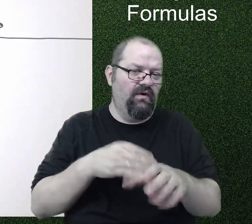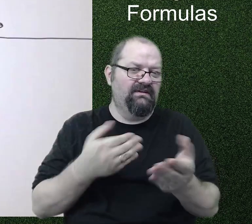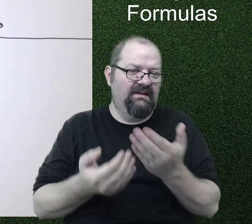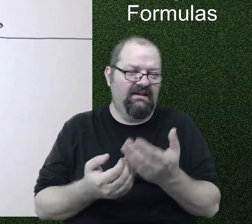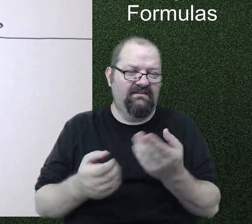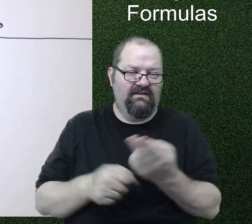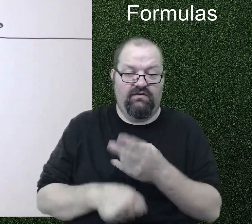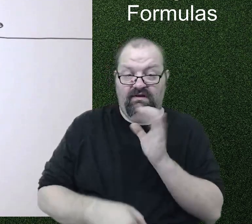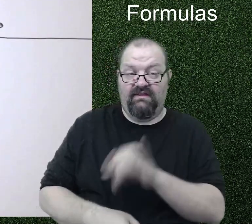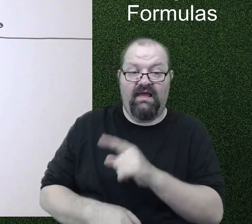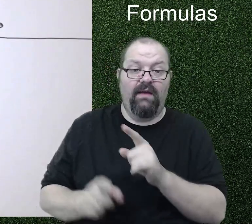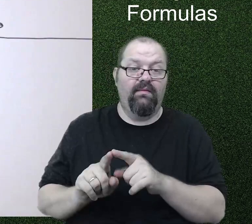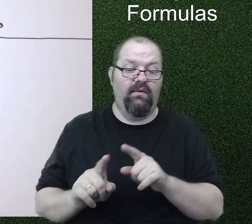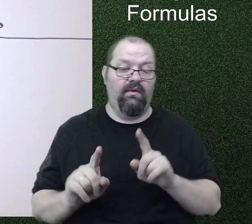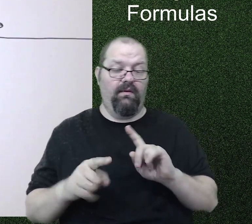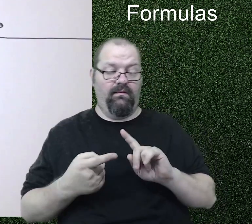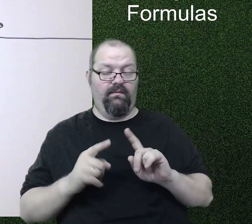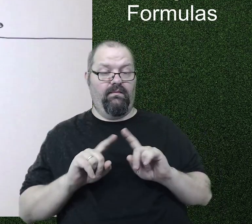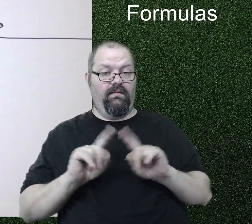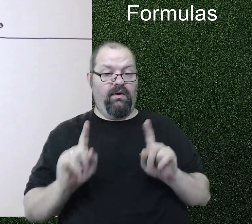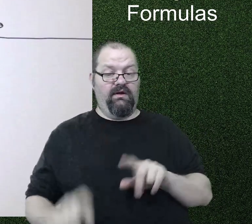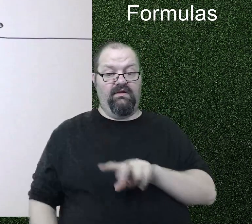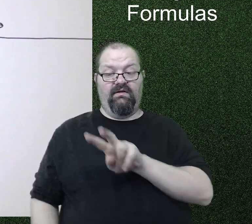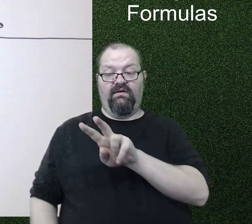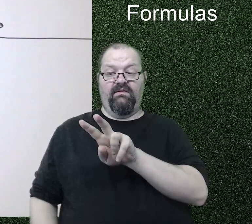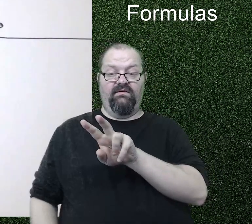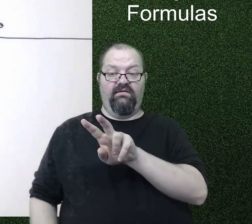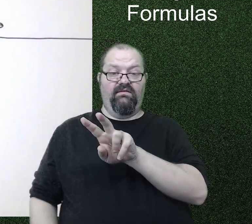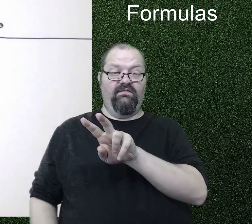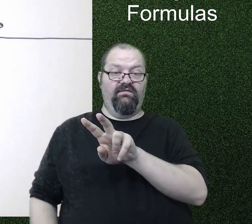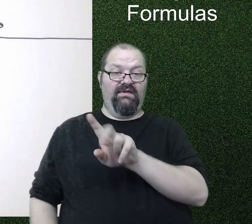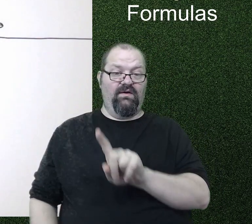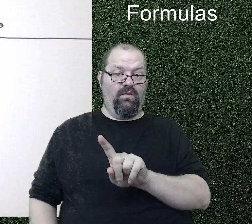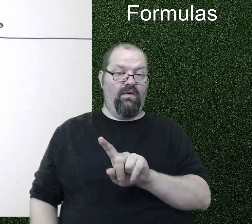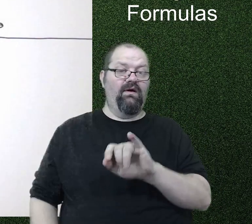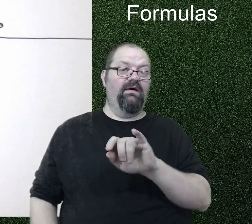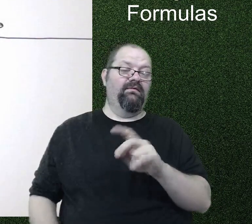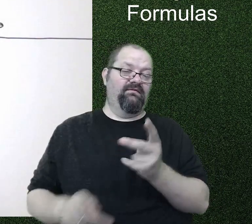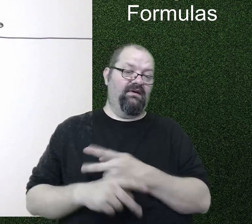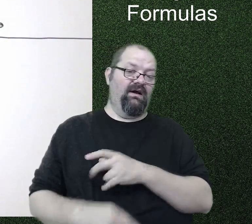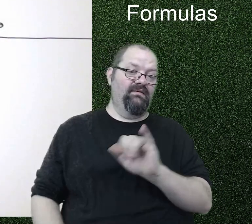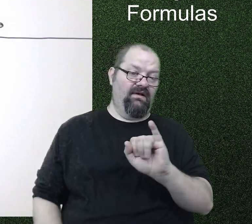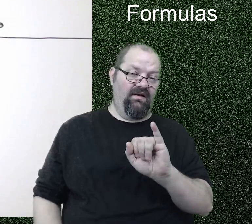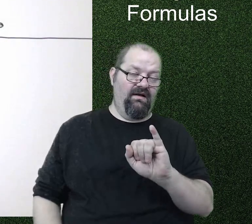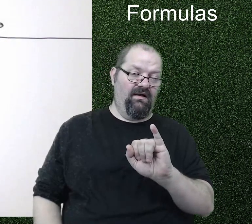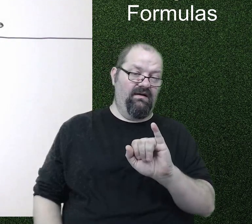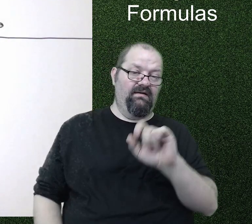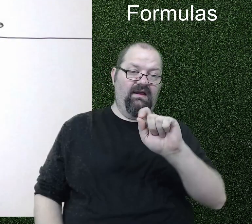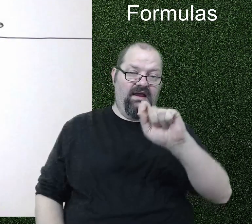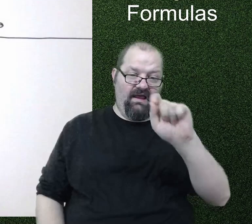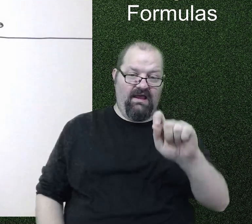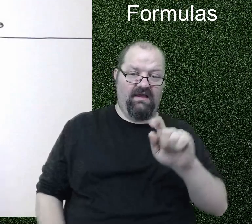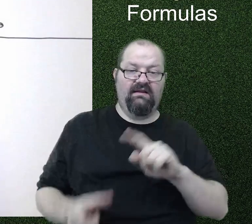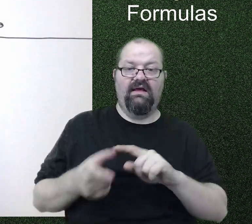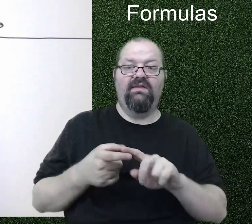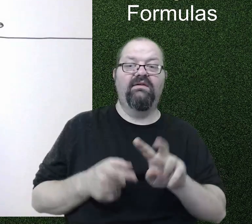said that v1 times I hat and v2 times j hat are the vector components